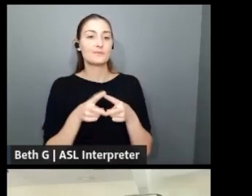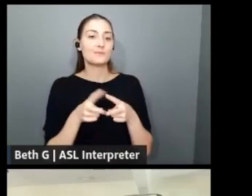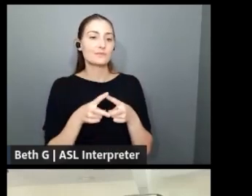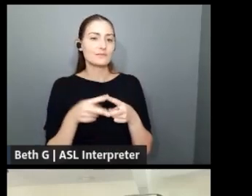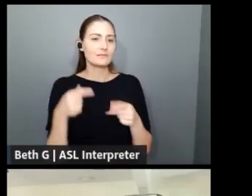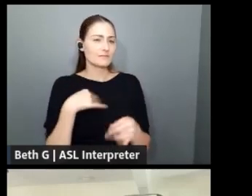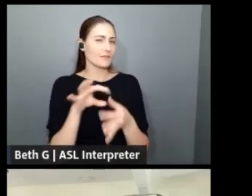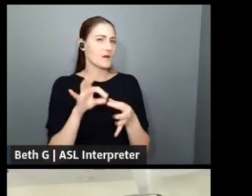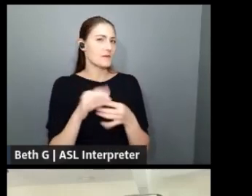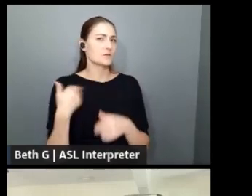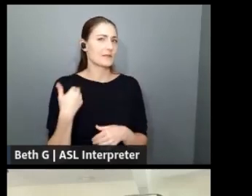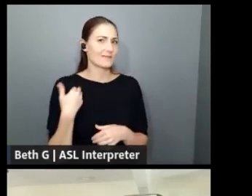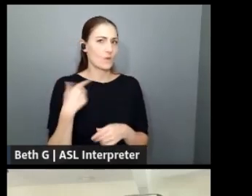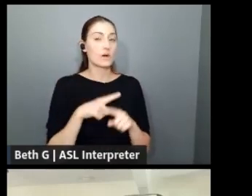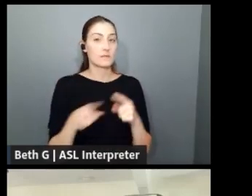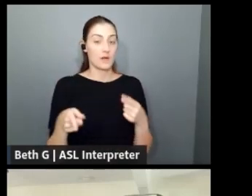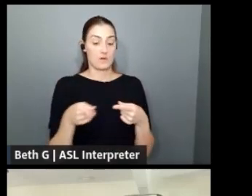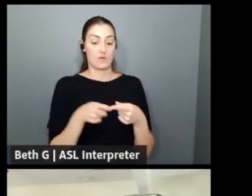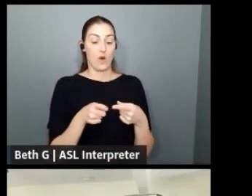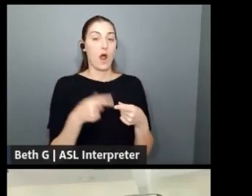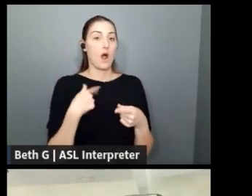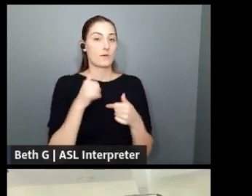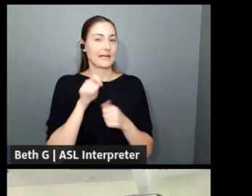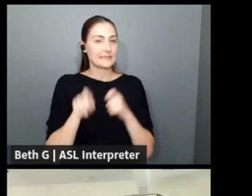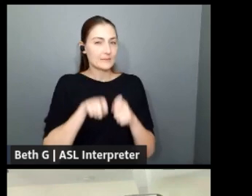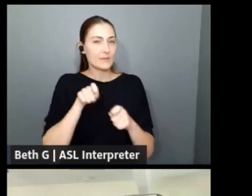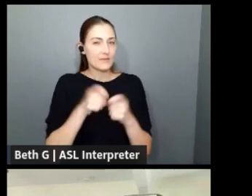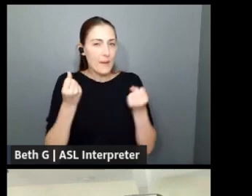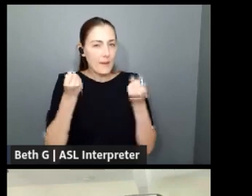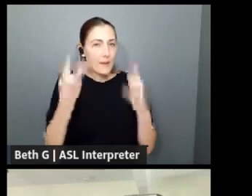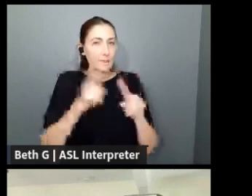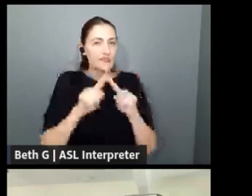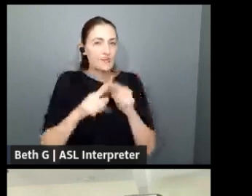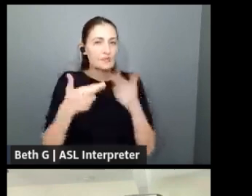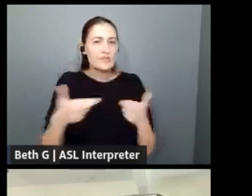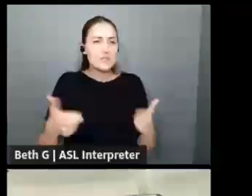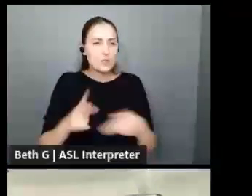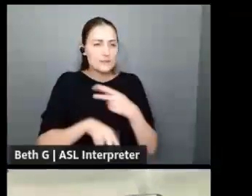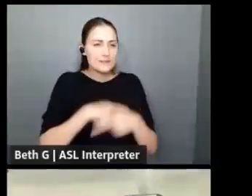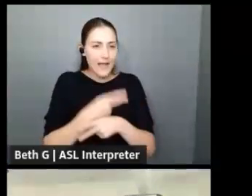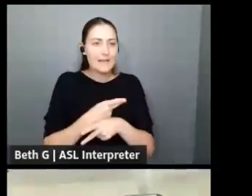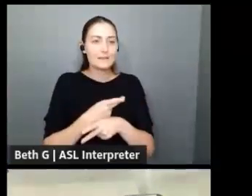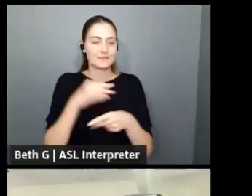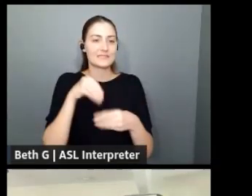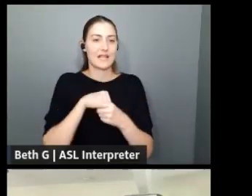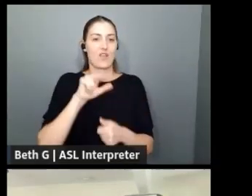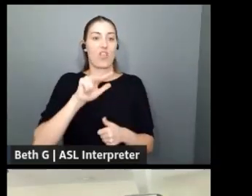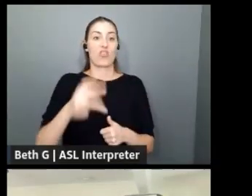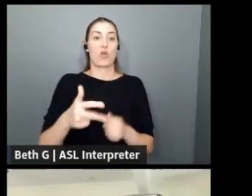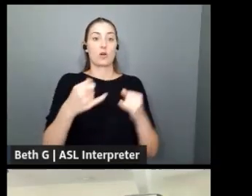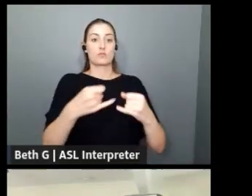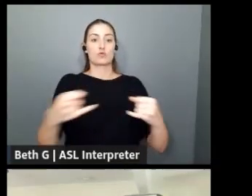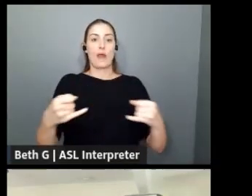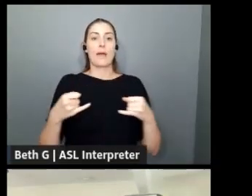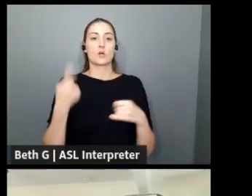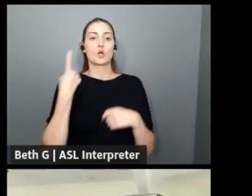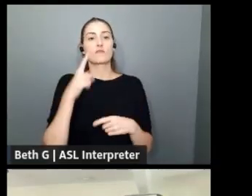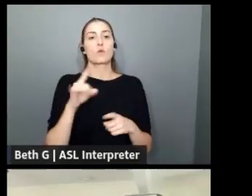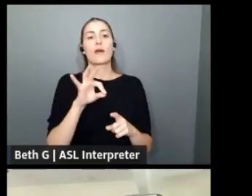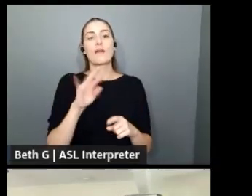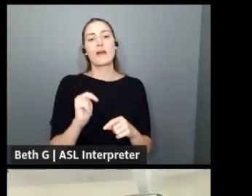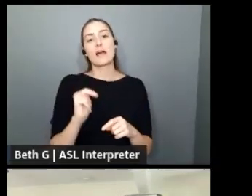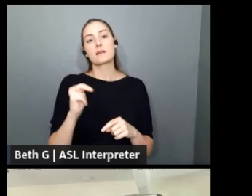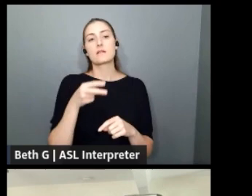we're able to specify multiple resource types within the third parameter of FN for each. So in this case, I've